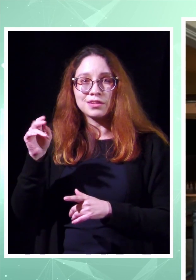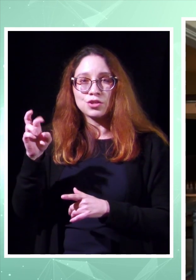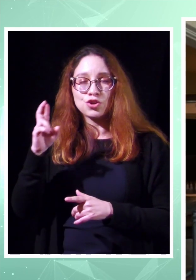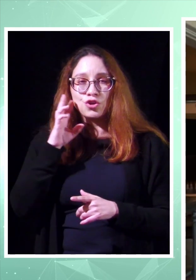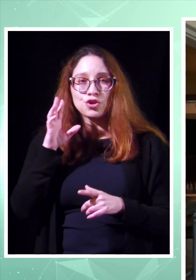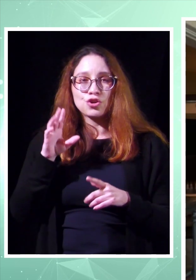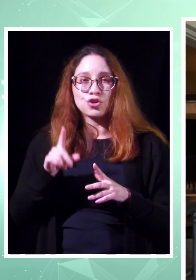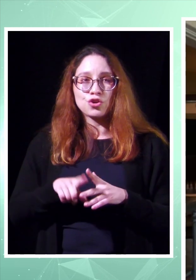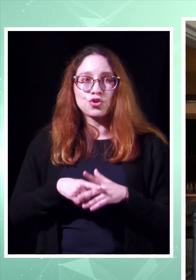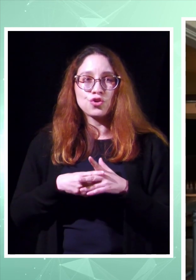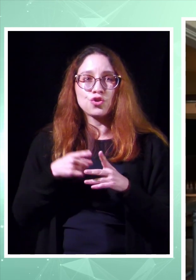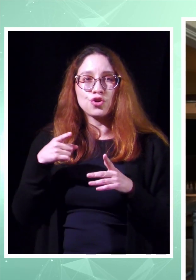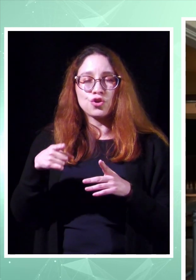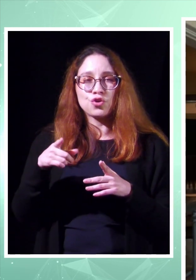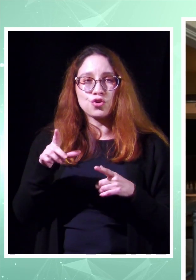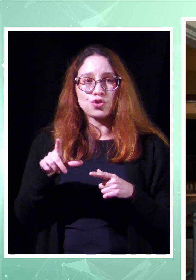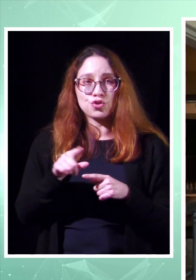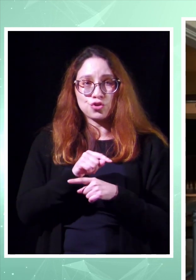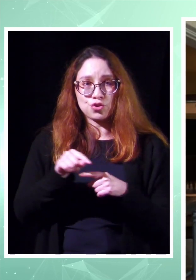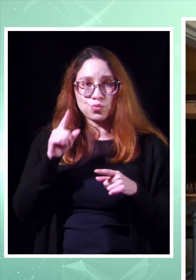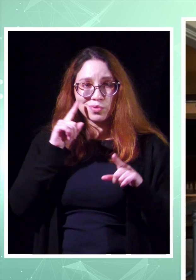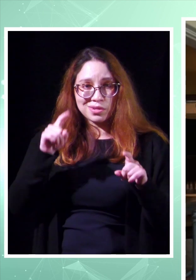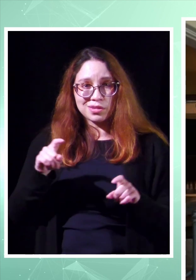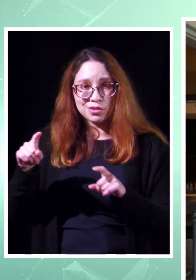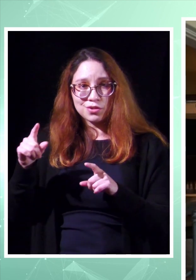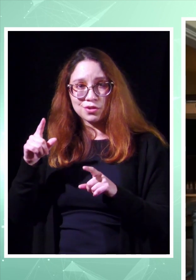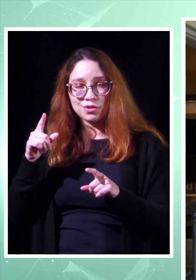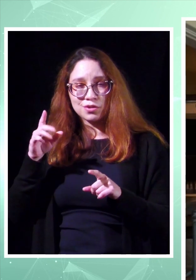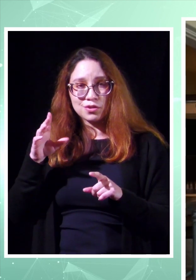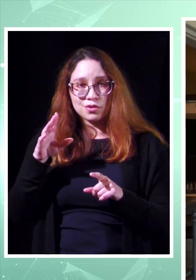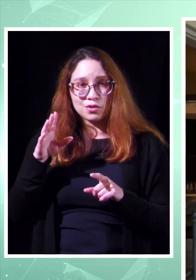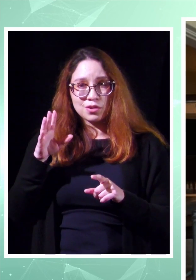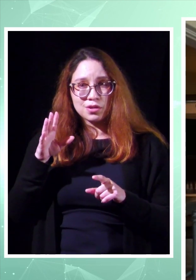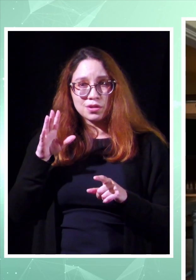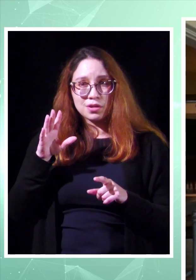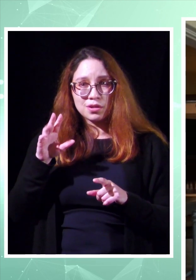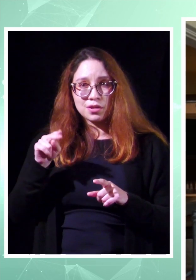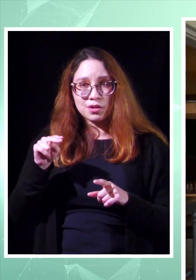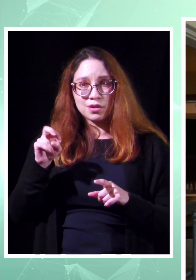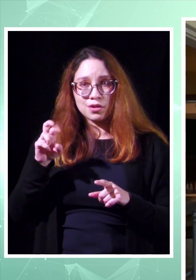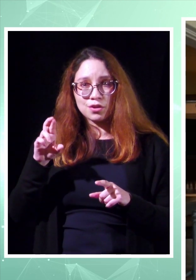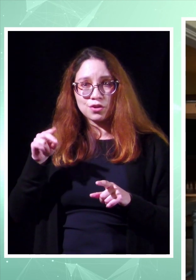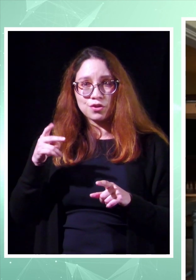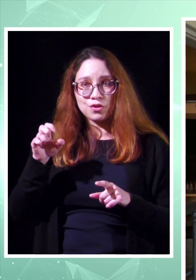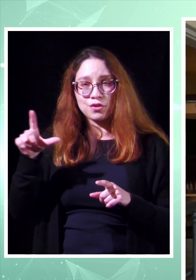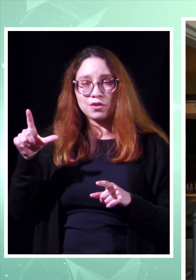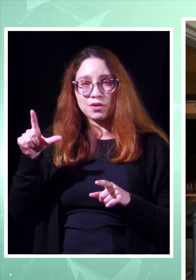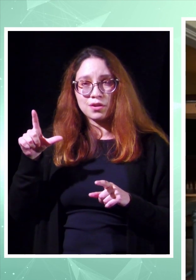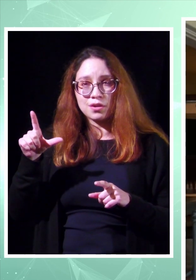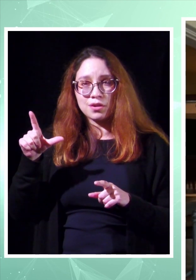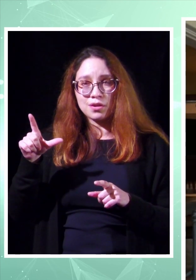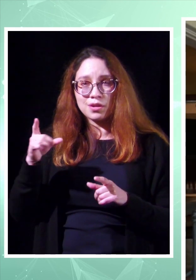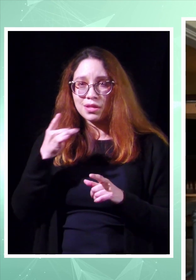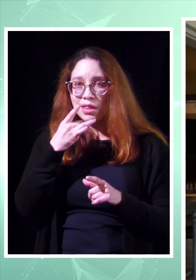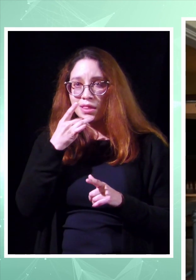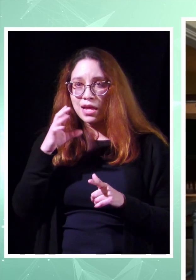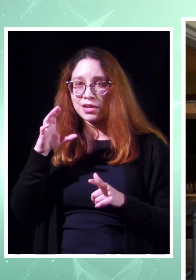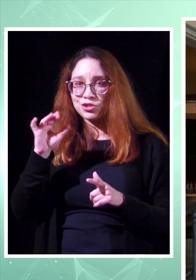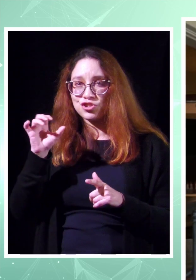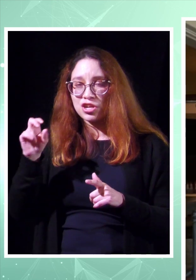practice start testing for neurofilament light chain or other